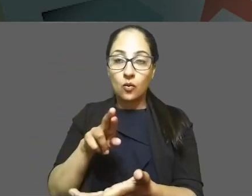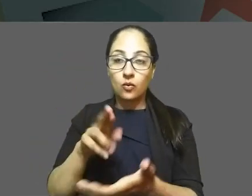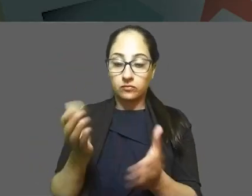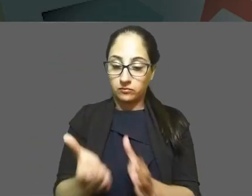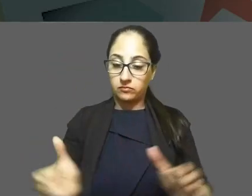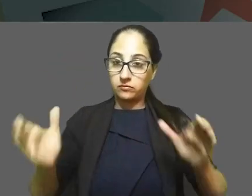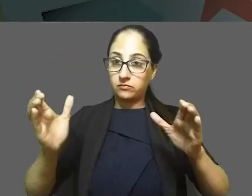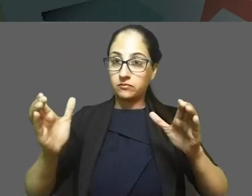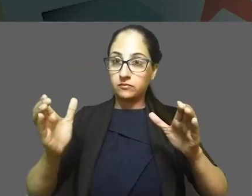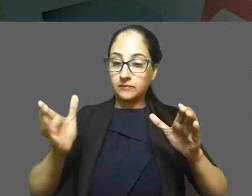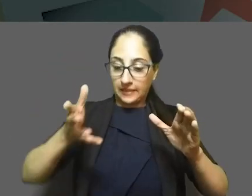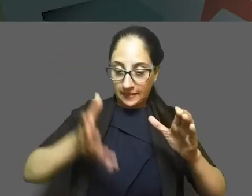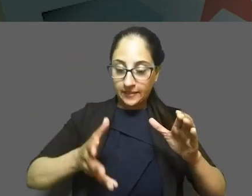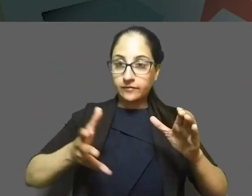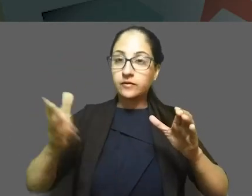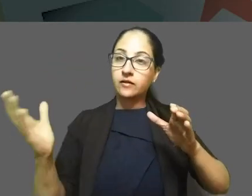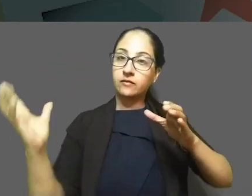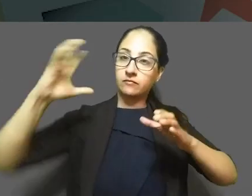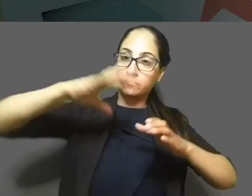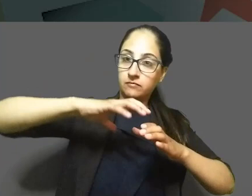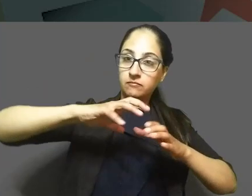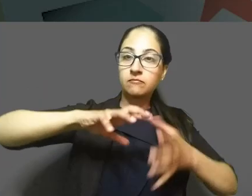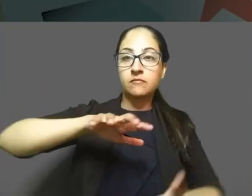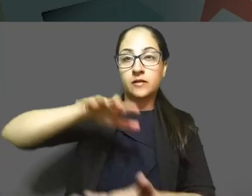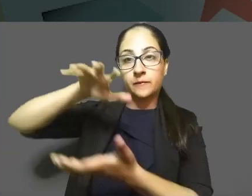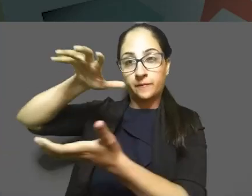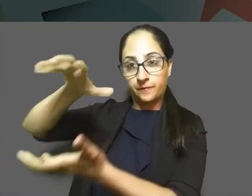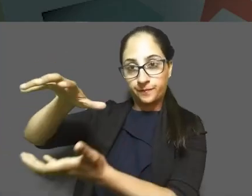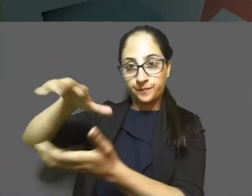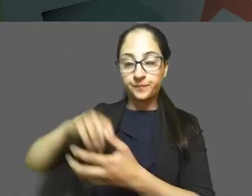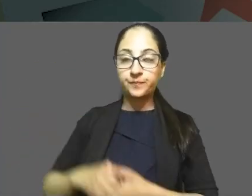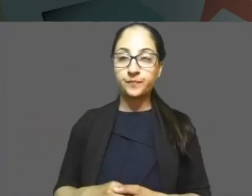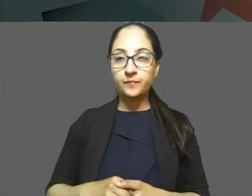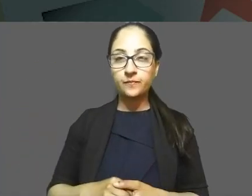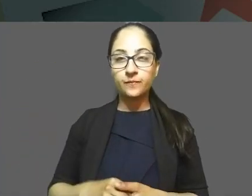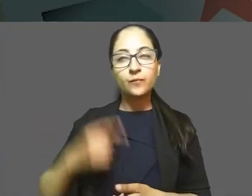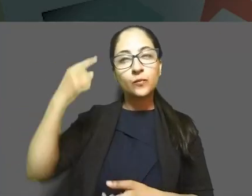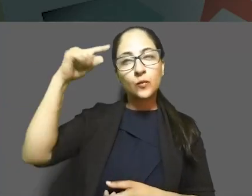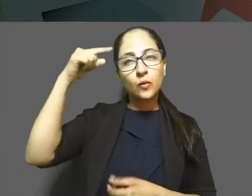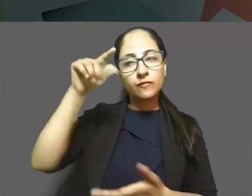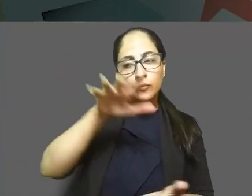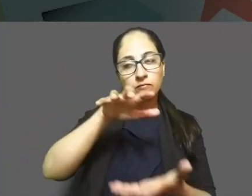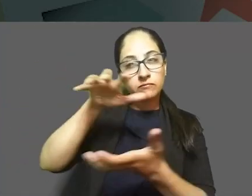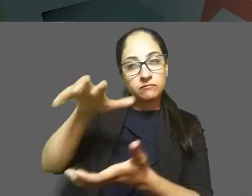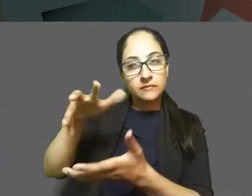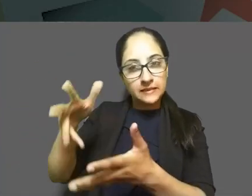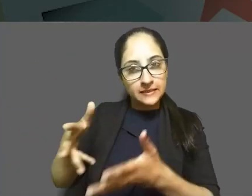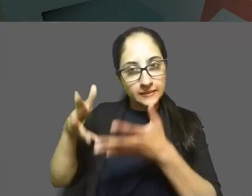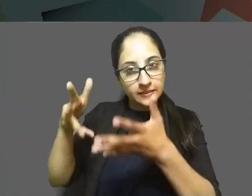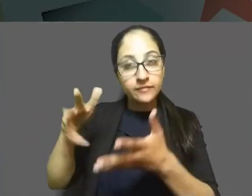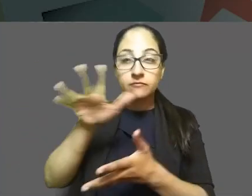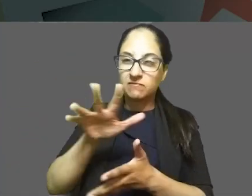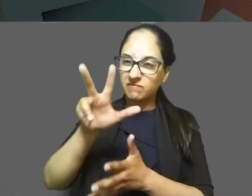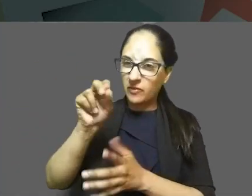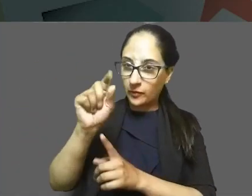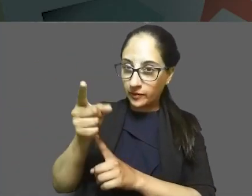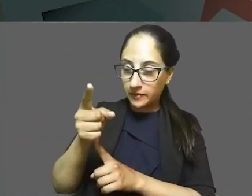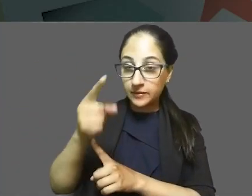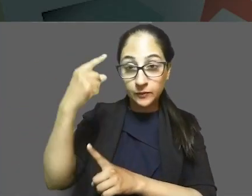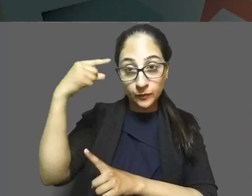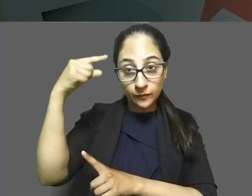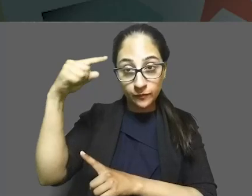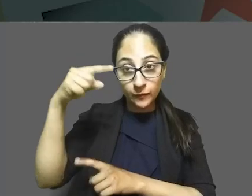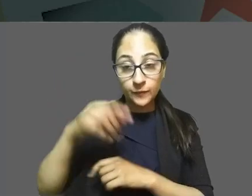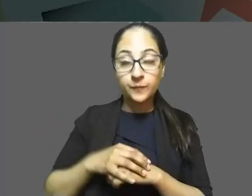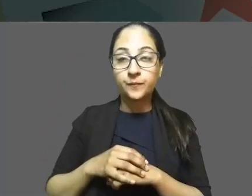put aside, or you can leave it in a bowl and put aside. And the reason that I say